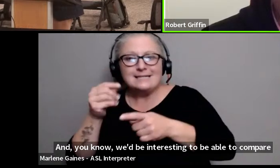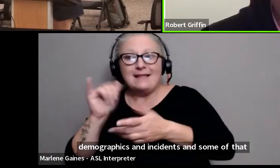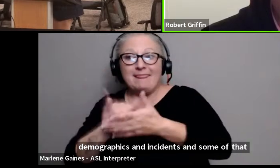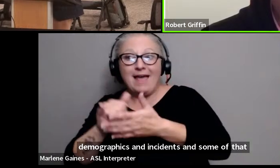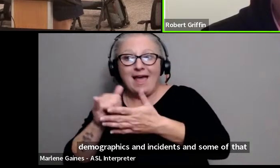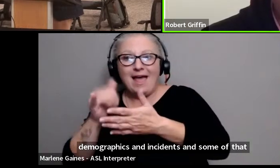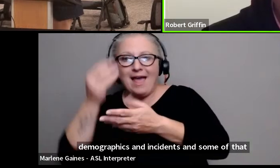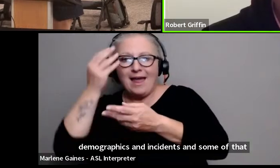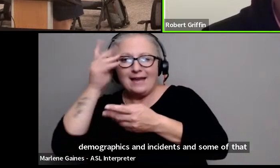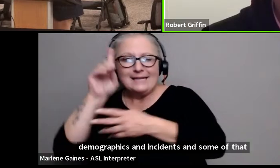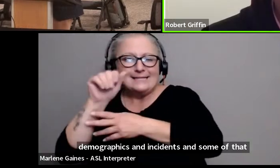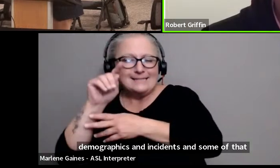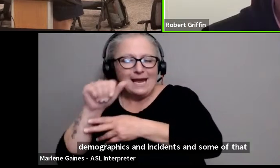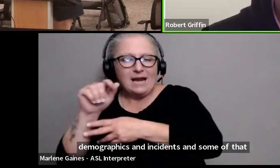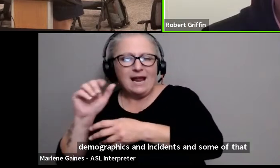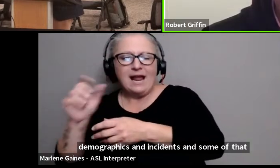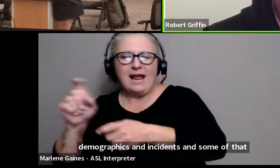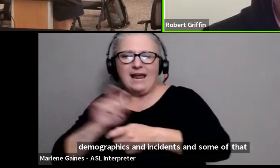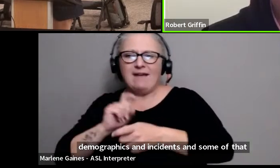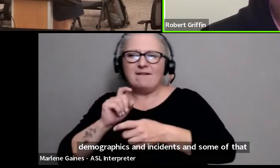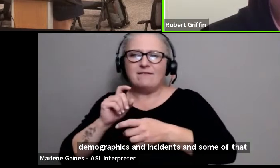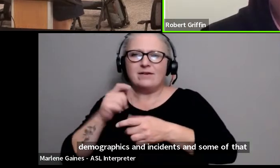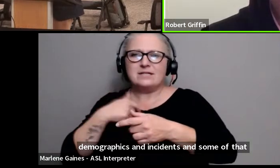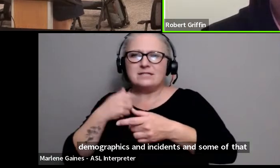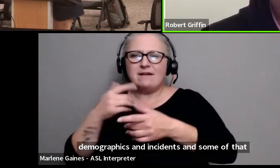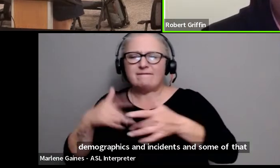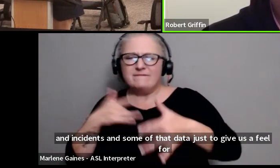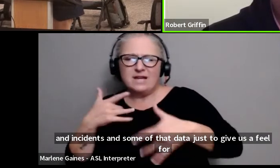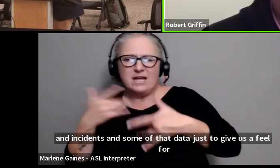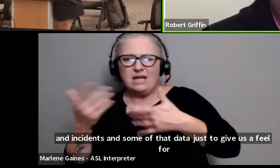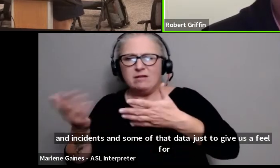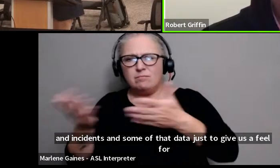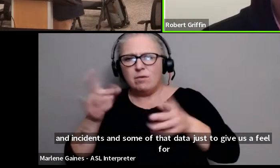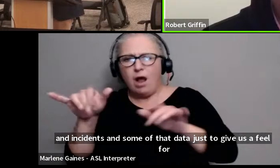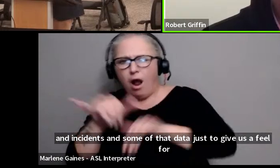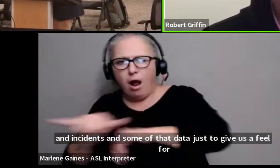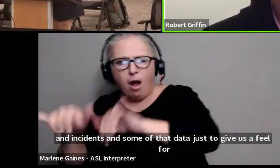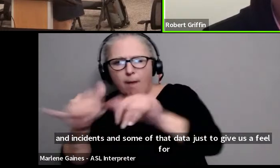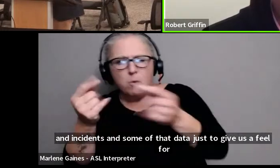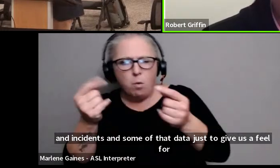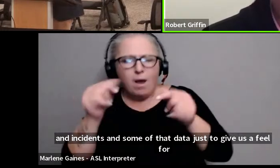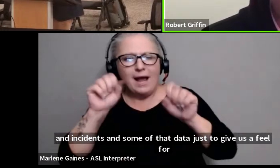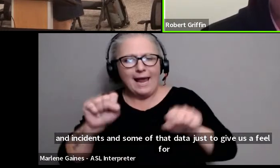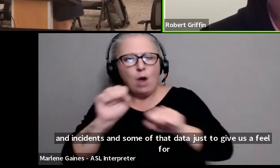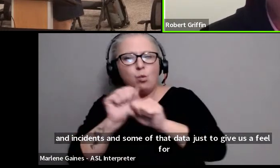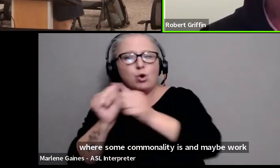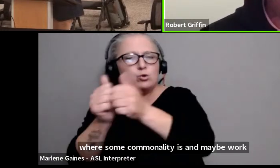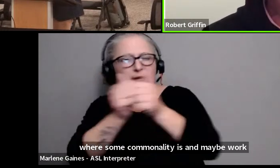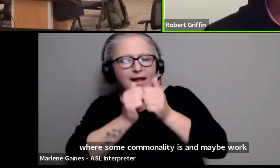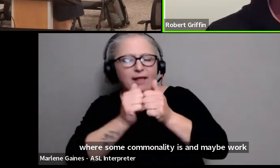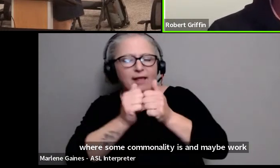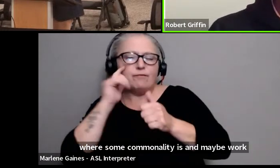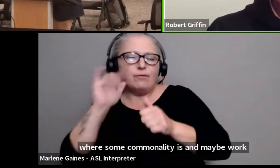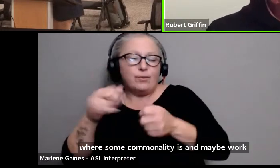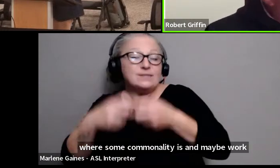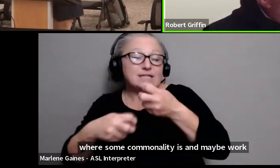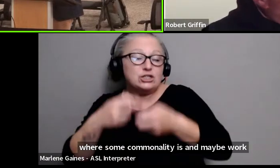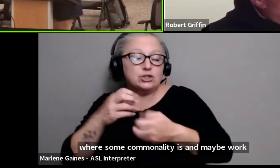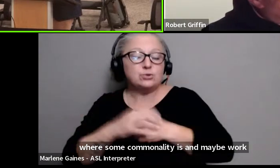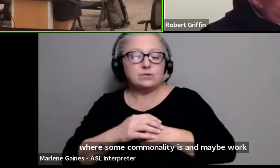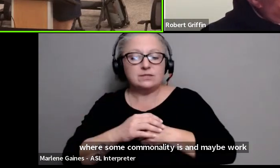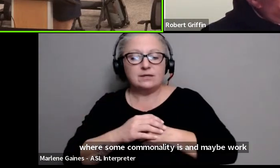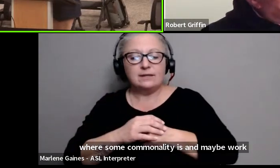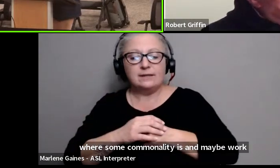us a feel for where some commonality is and maybe work together on some of those issues.